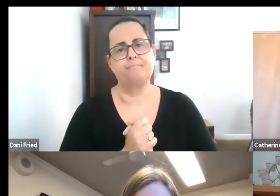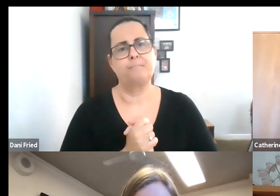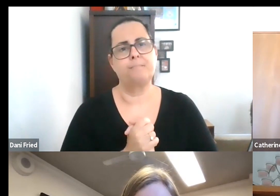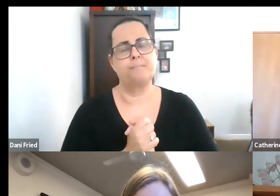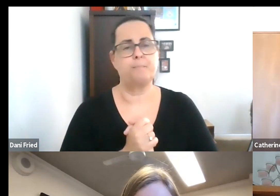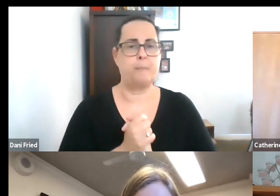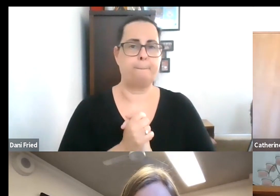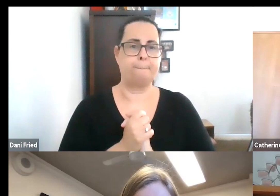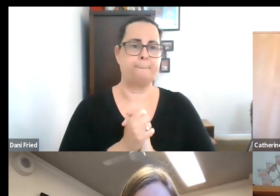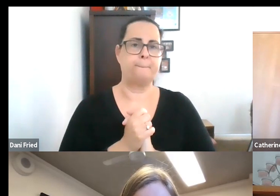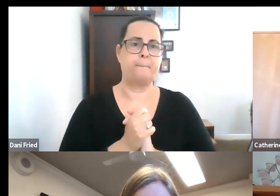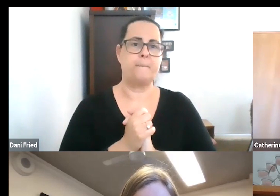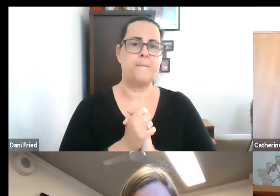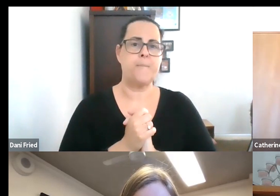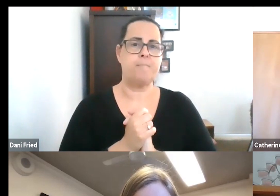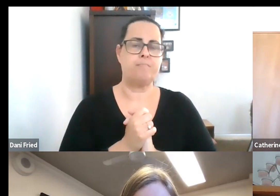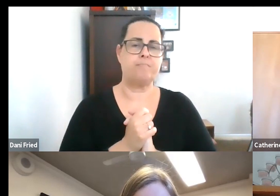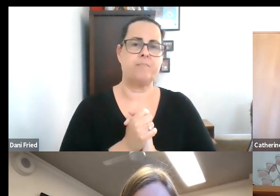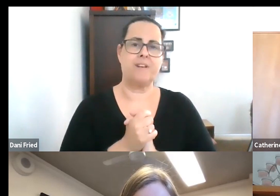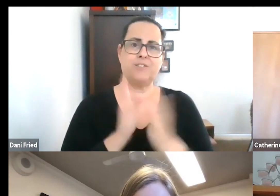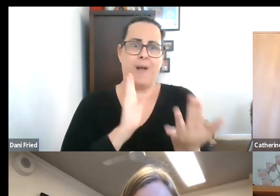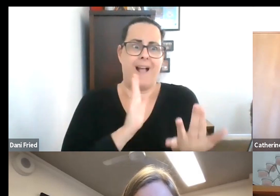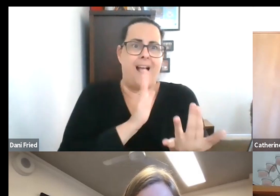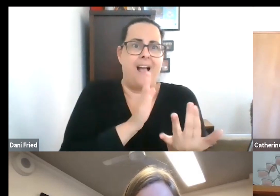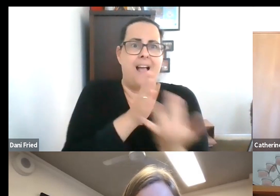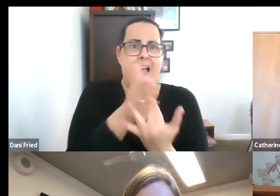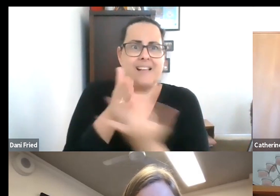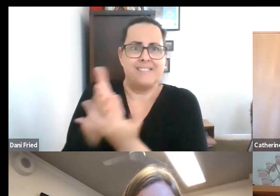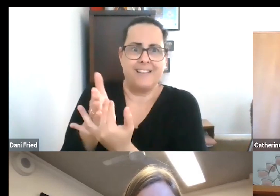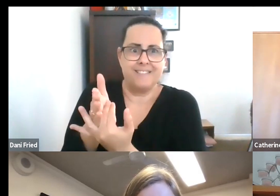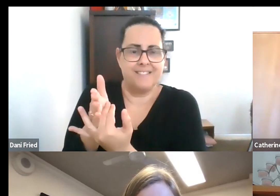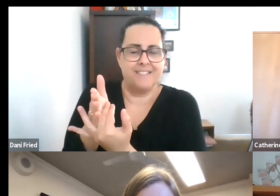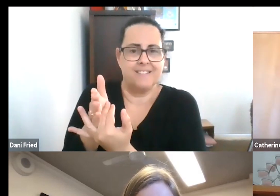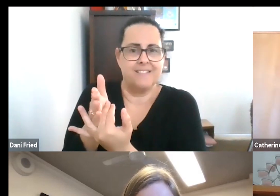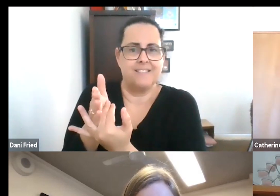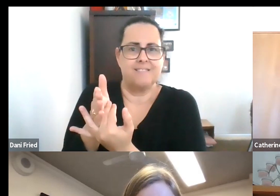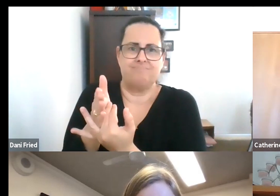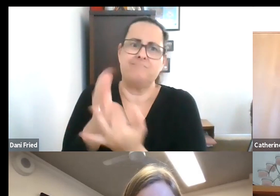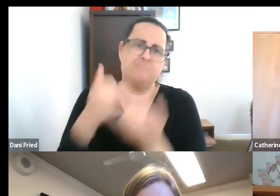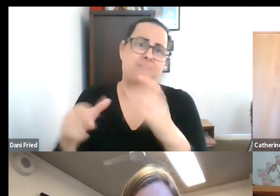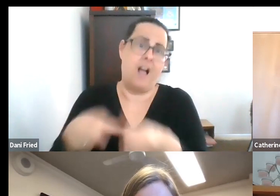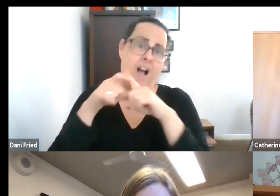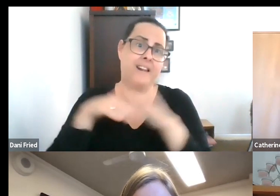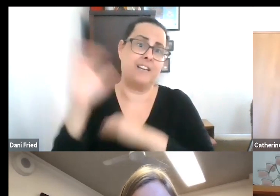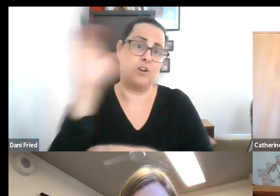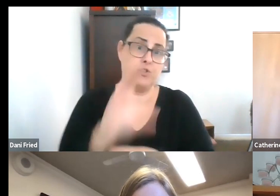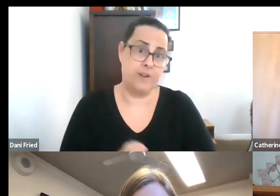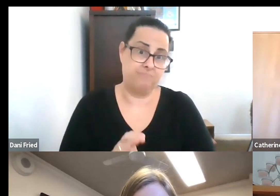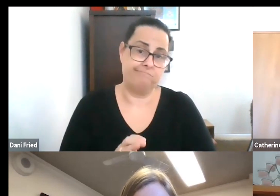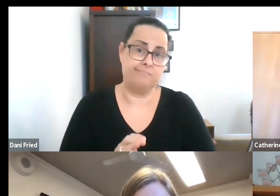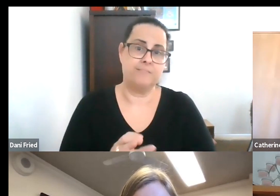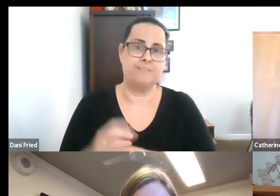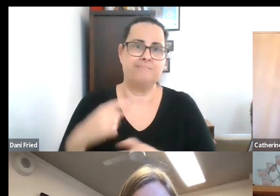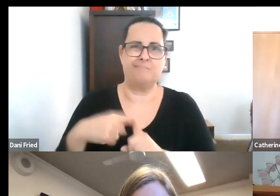yeah, it's just sort of thinking about access in particular, but also if you do live in a country town and there's